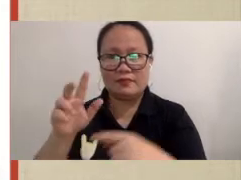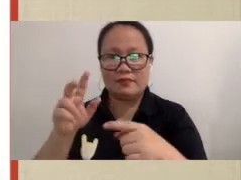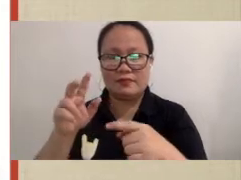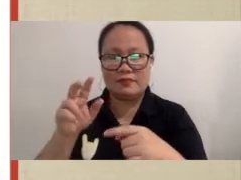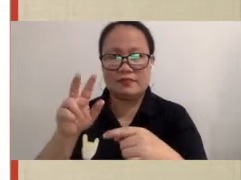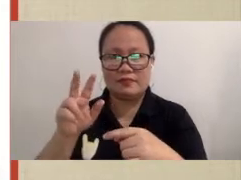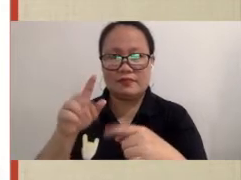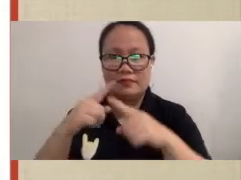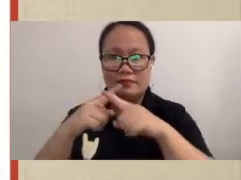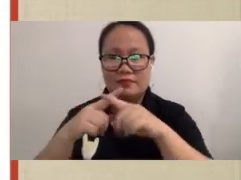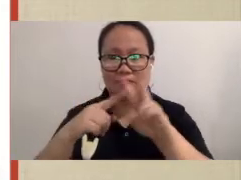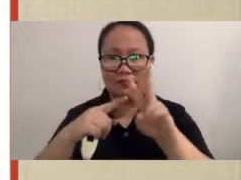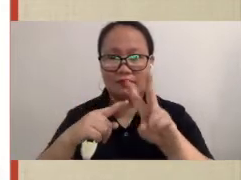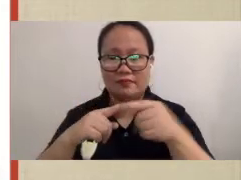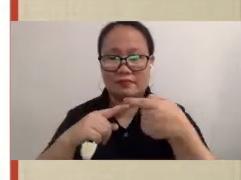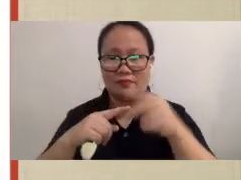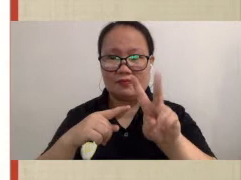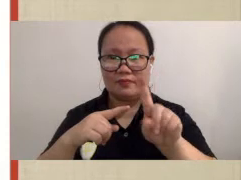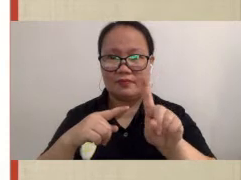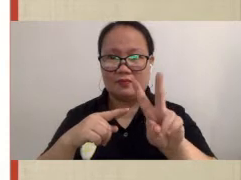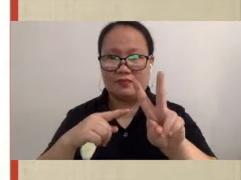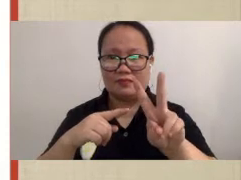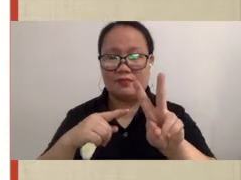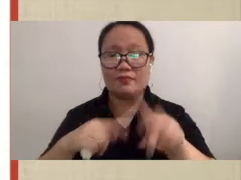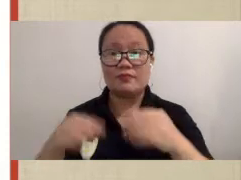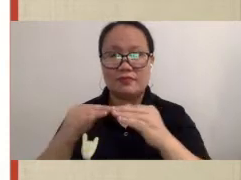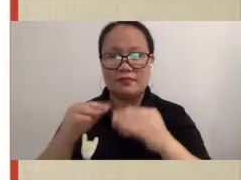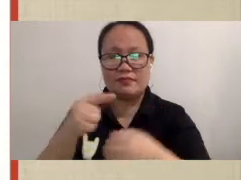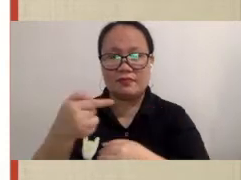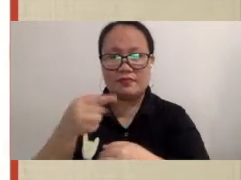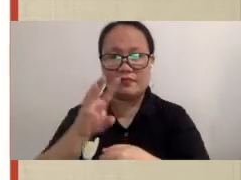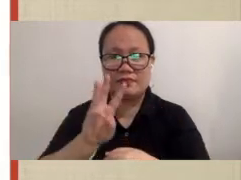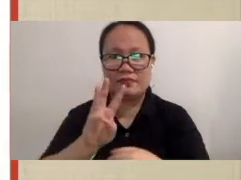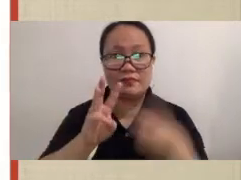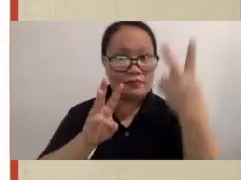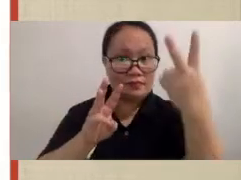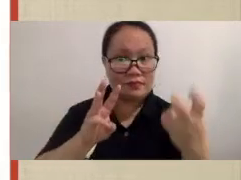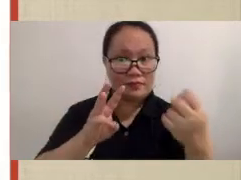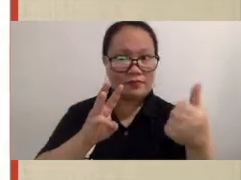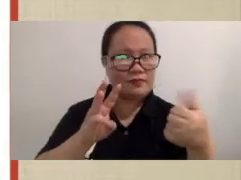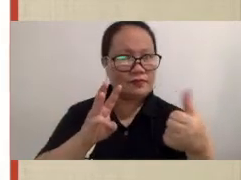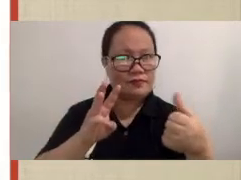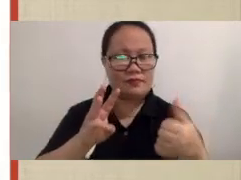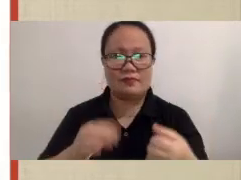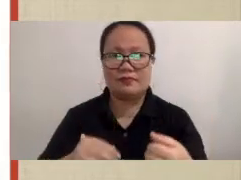x. And then bring down equals 10.